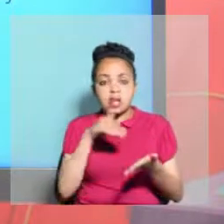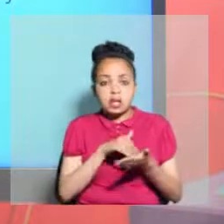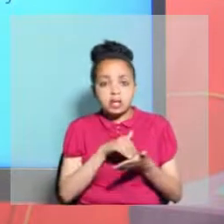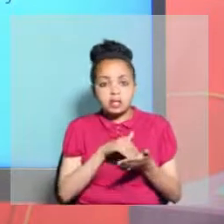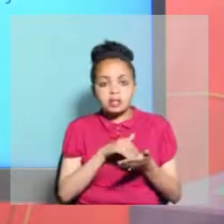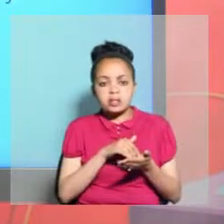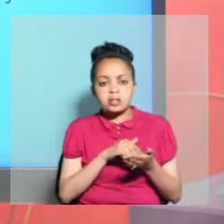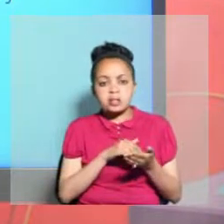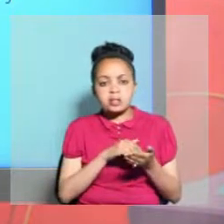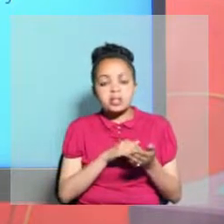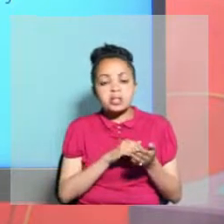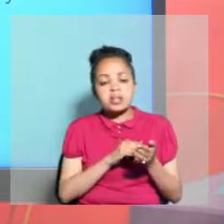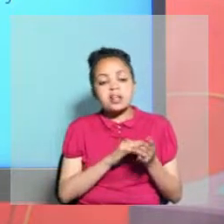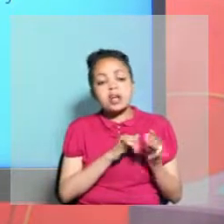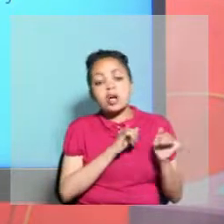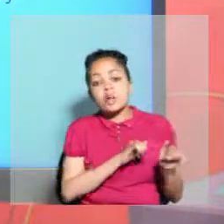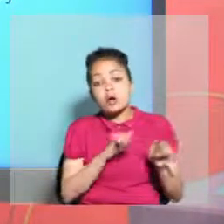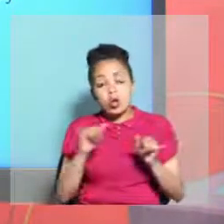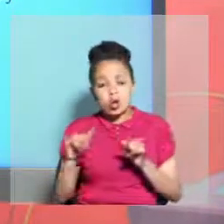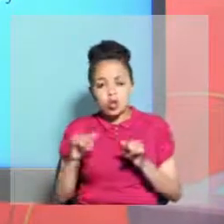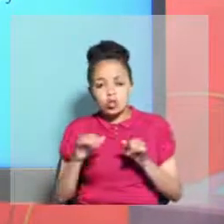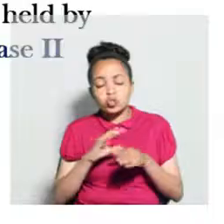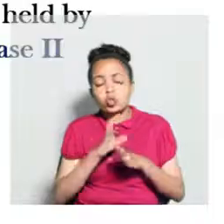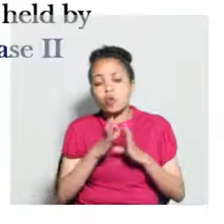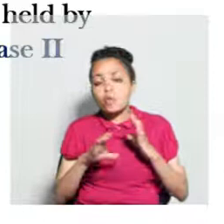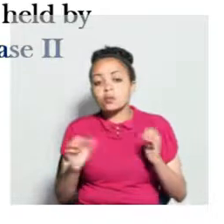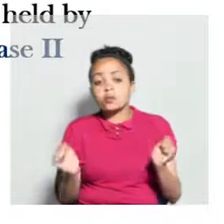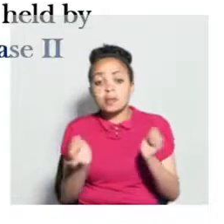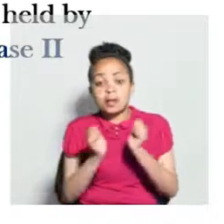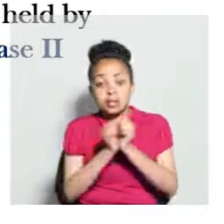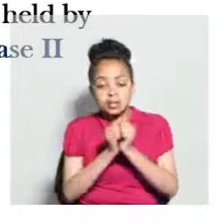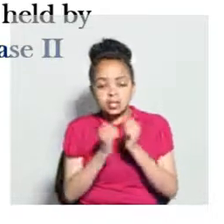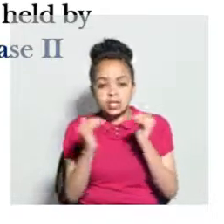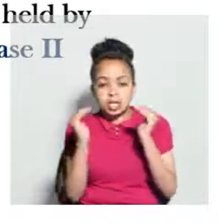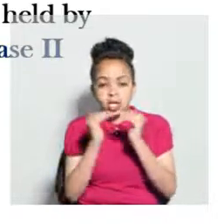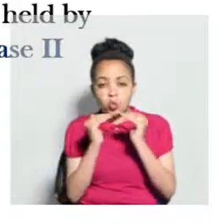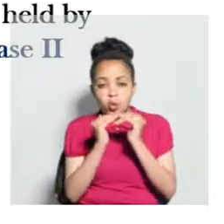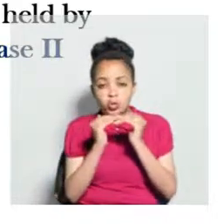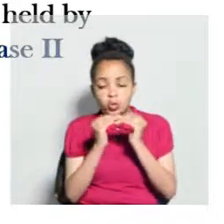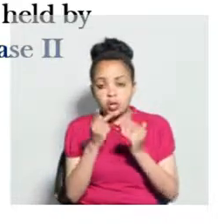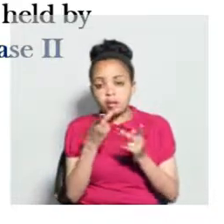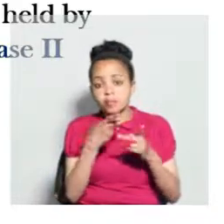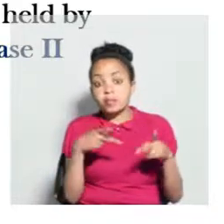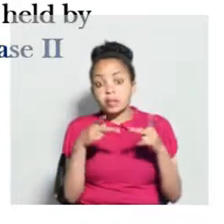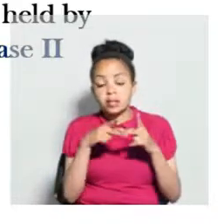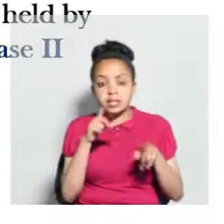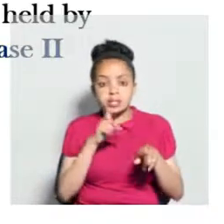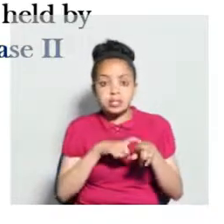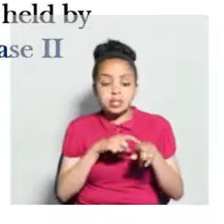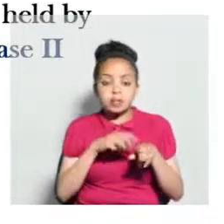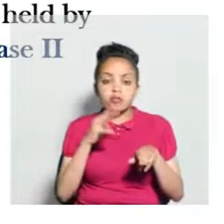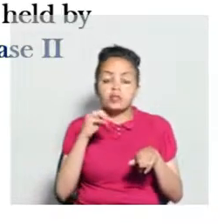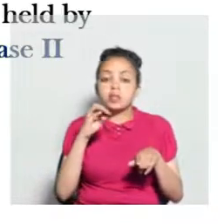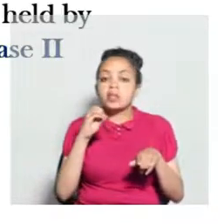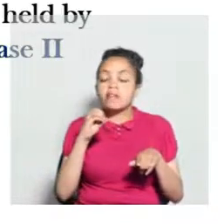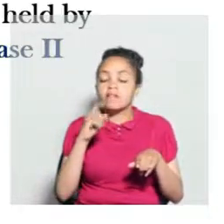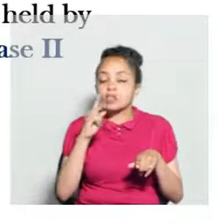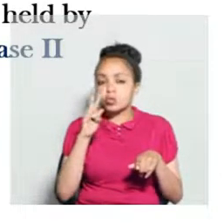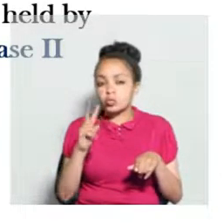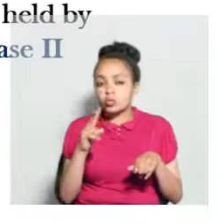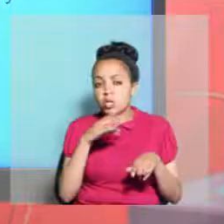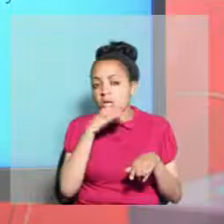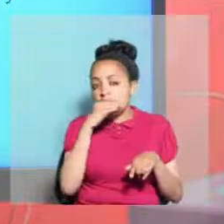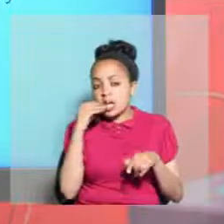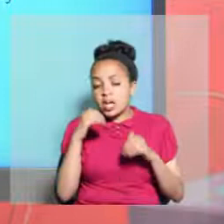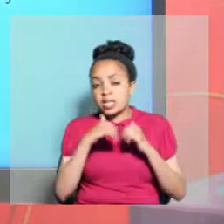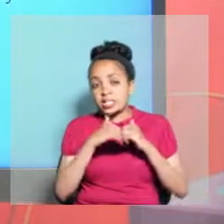again, homologous chromosomes become aligned together as the equilateral plane during metaphase 2.